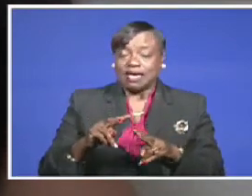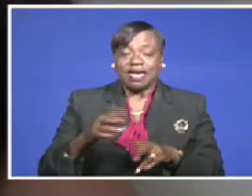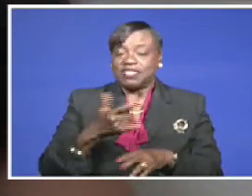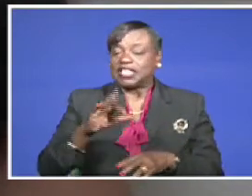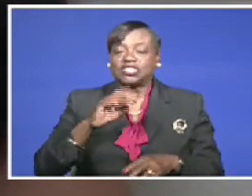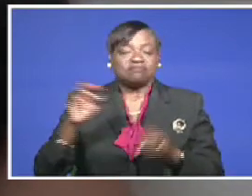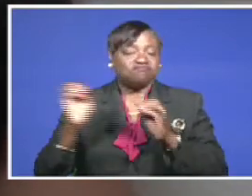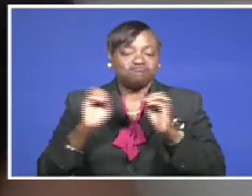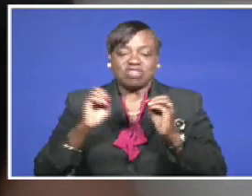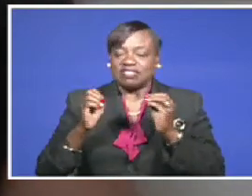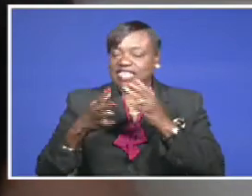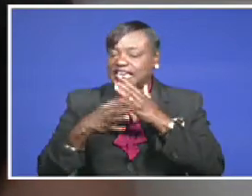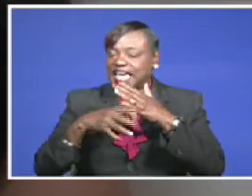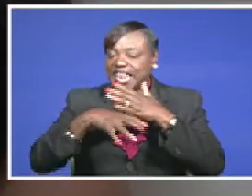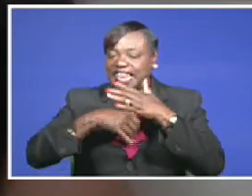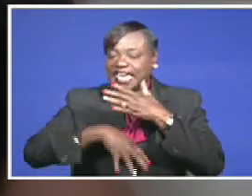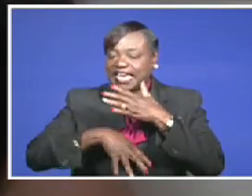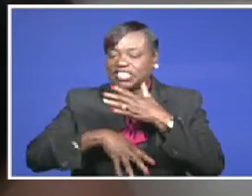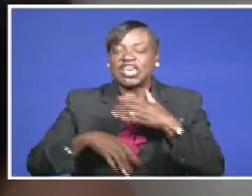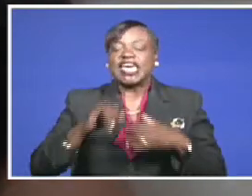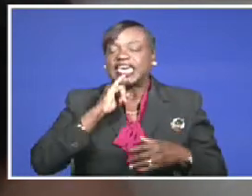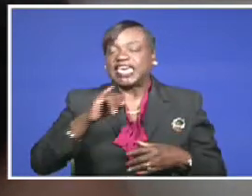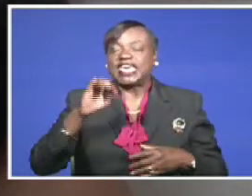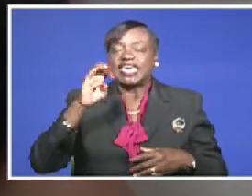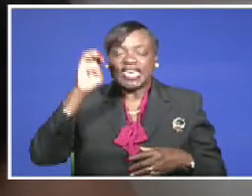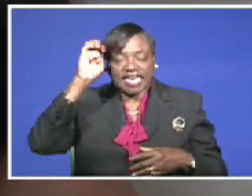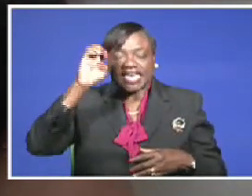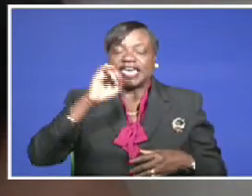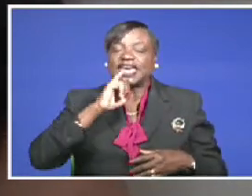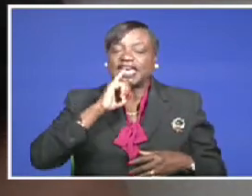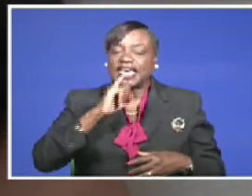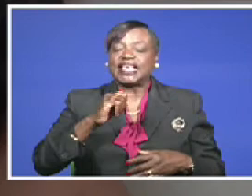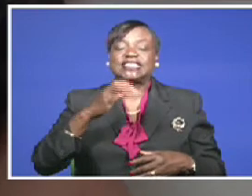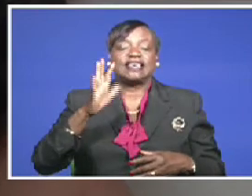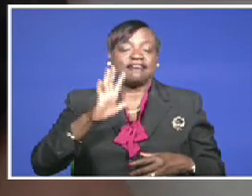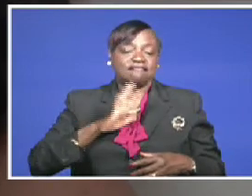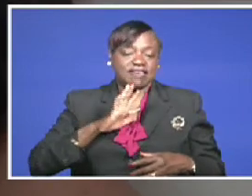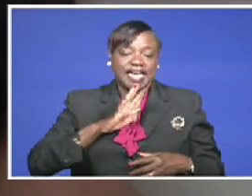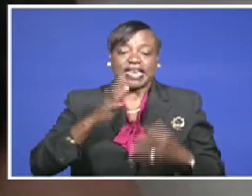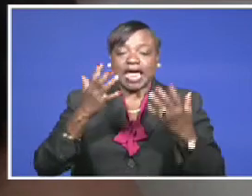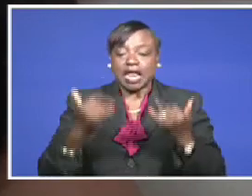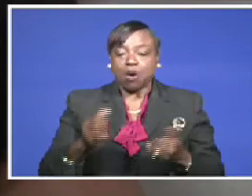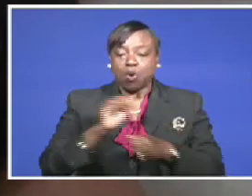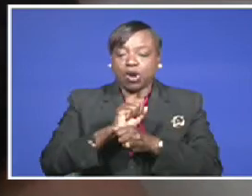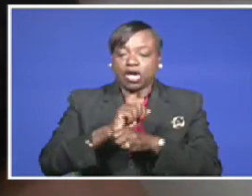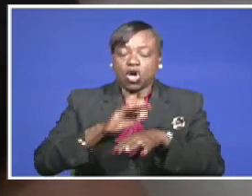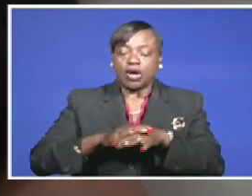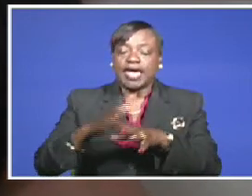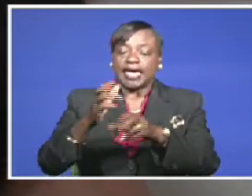no leakage, he's perfectly fine. We're just working on getting him off the medication,